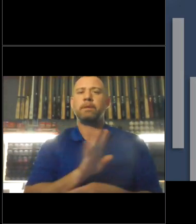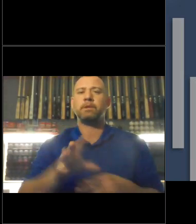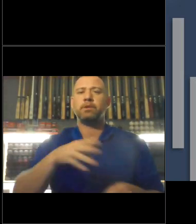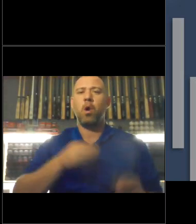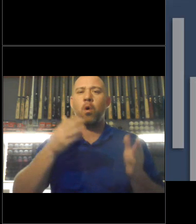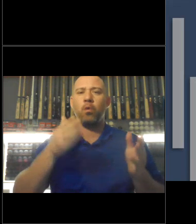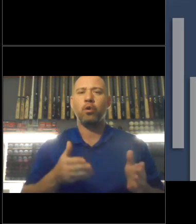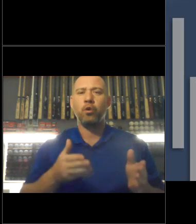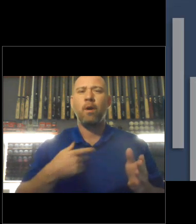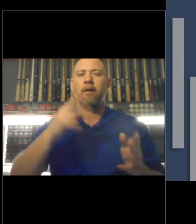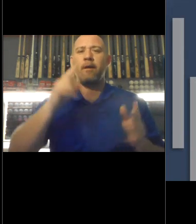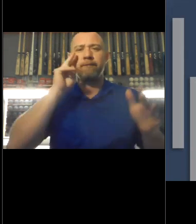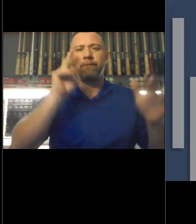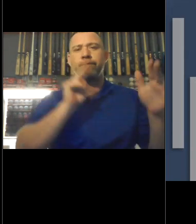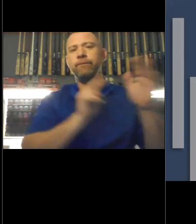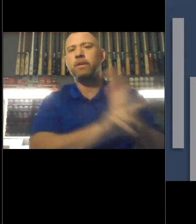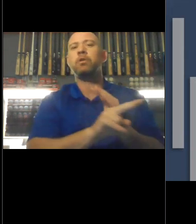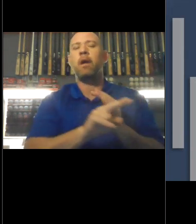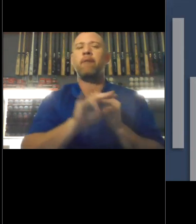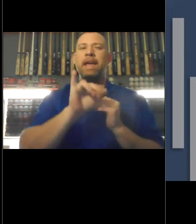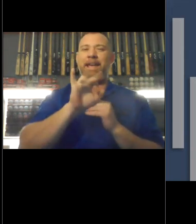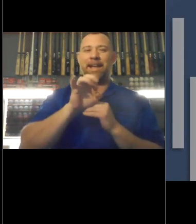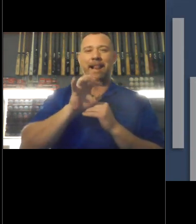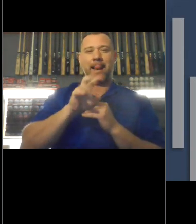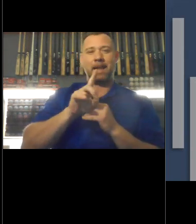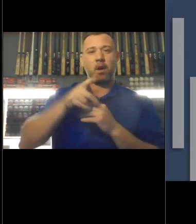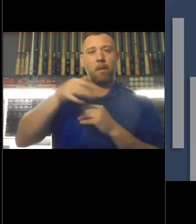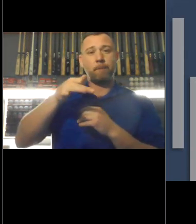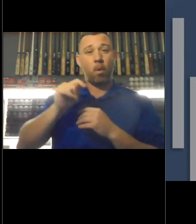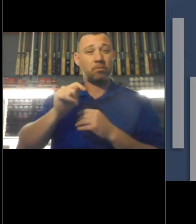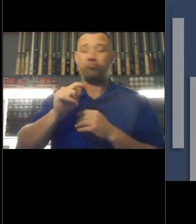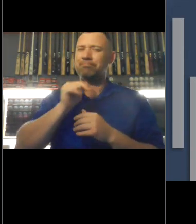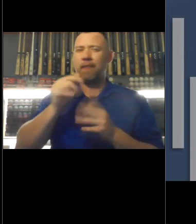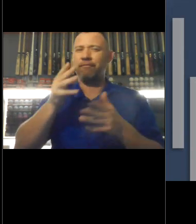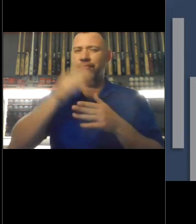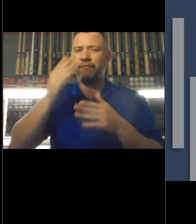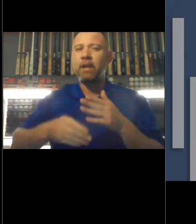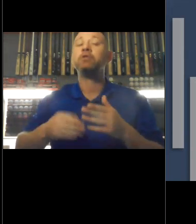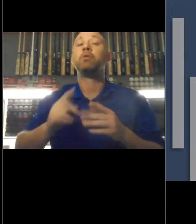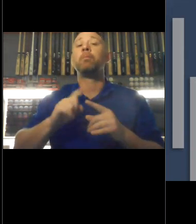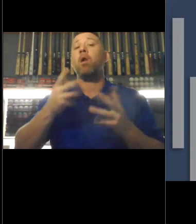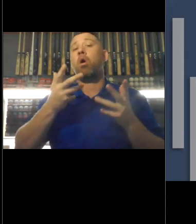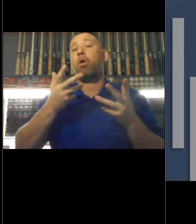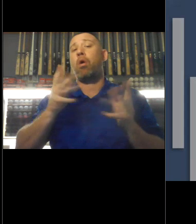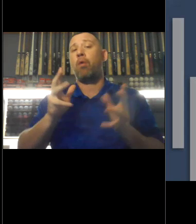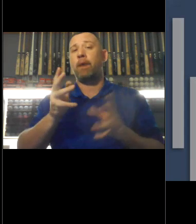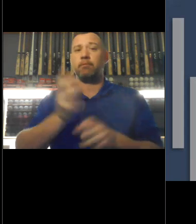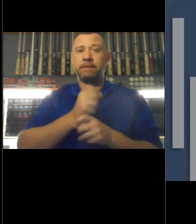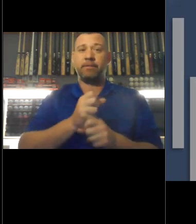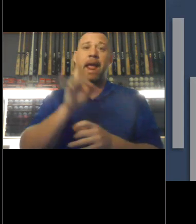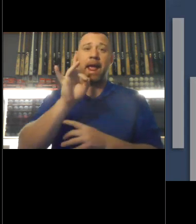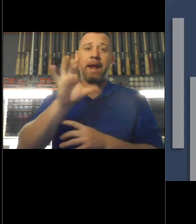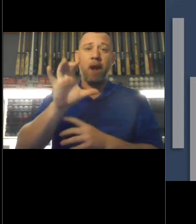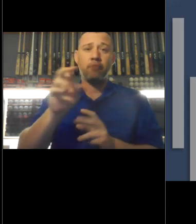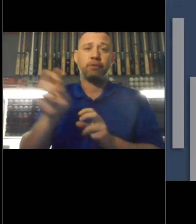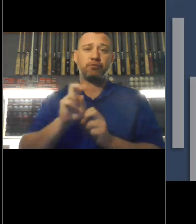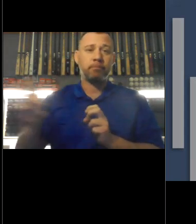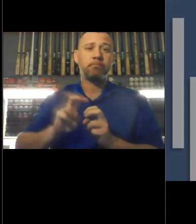port. And he hasn't even fulfilled that yet, but he is already taking over 800 truck trips per